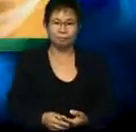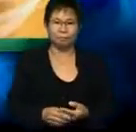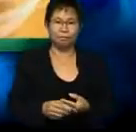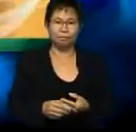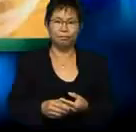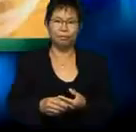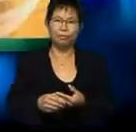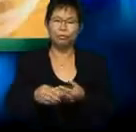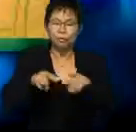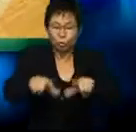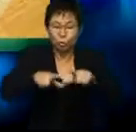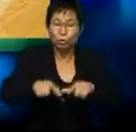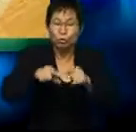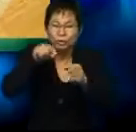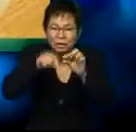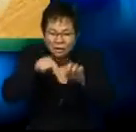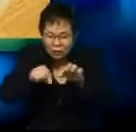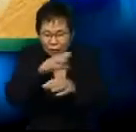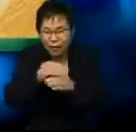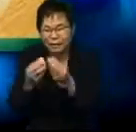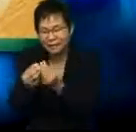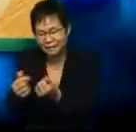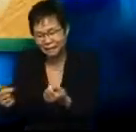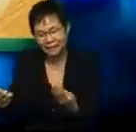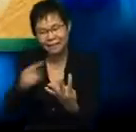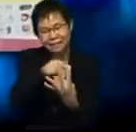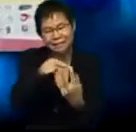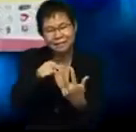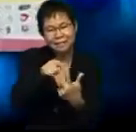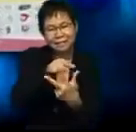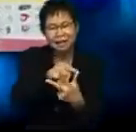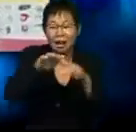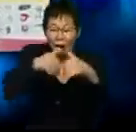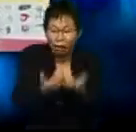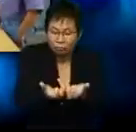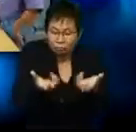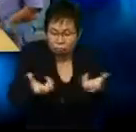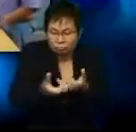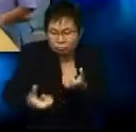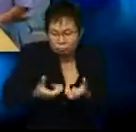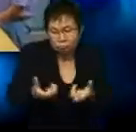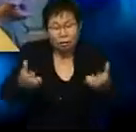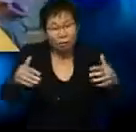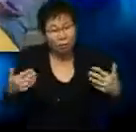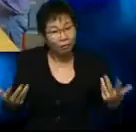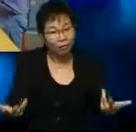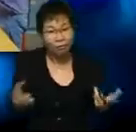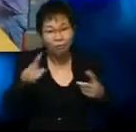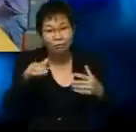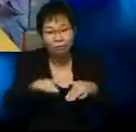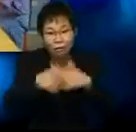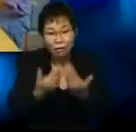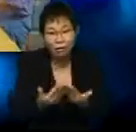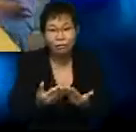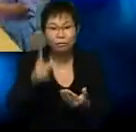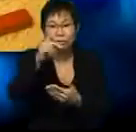wood chips, and sand. How can we separate them? Let me try. Do you